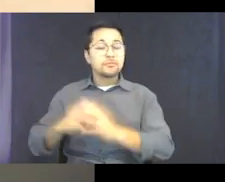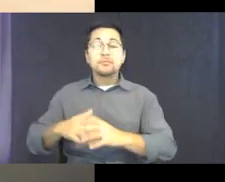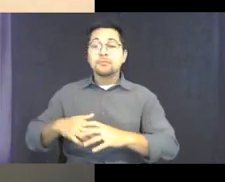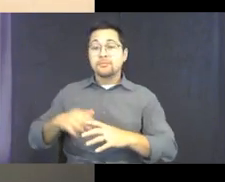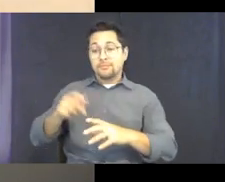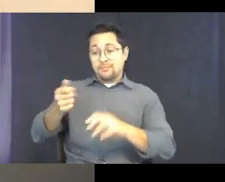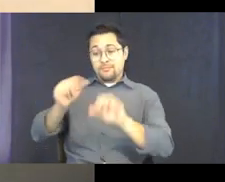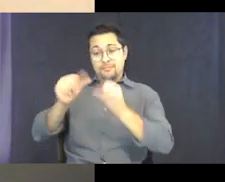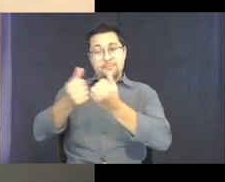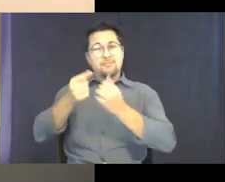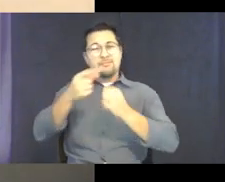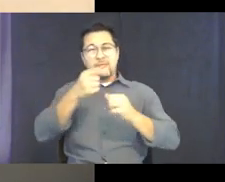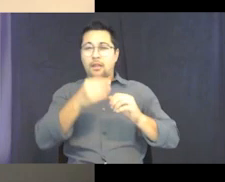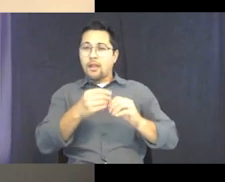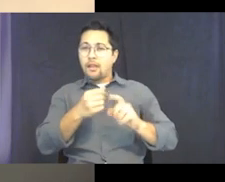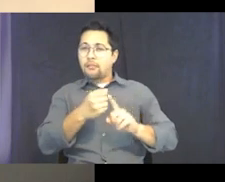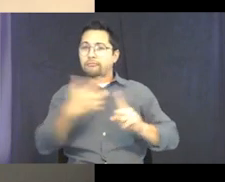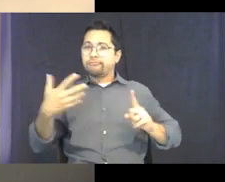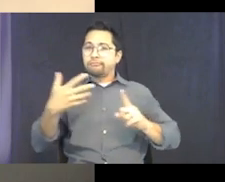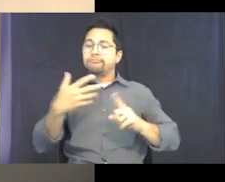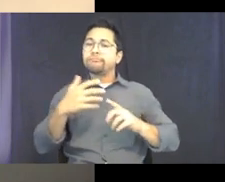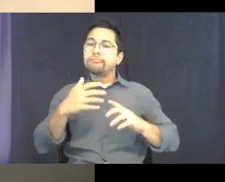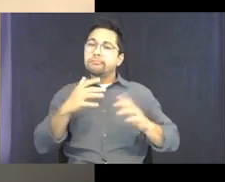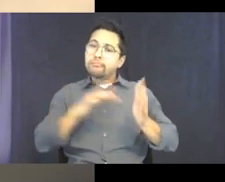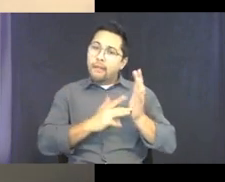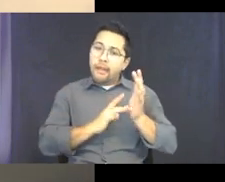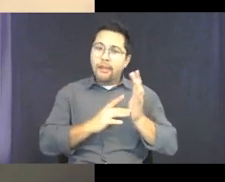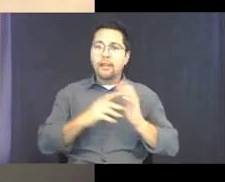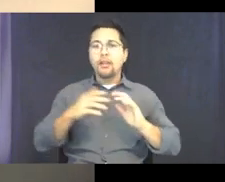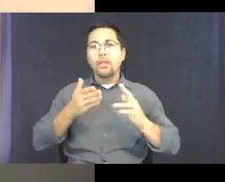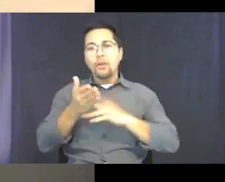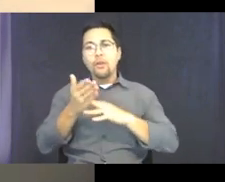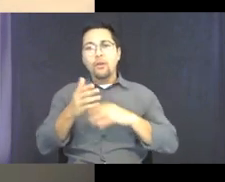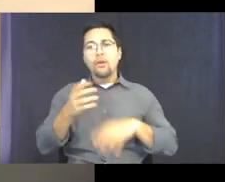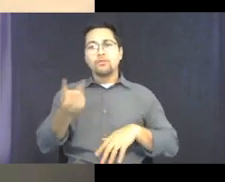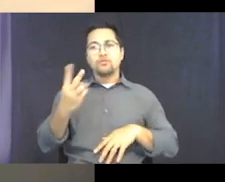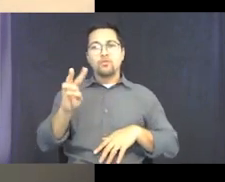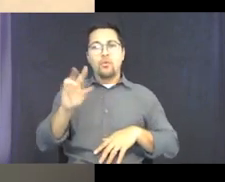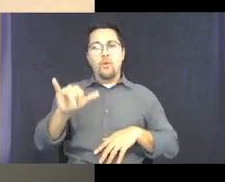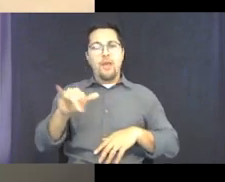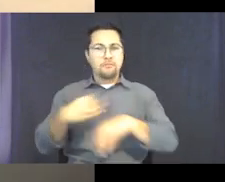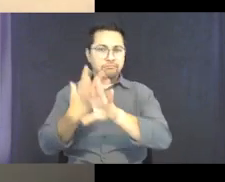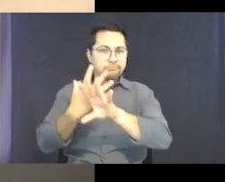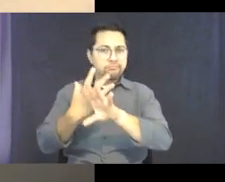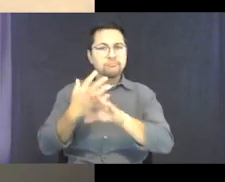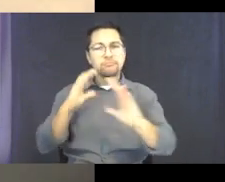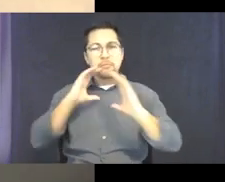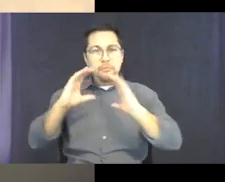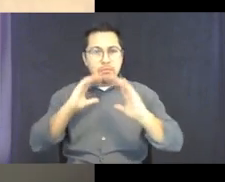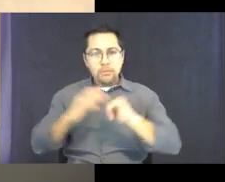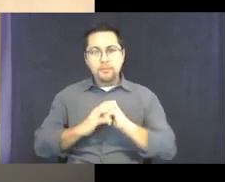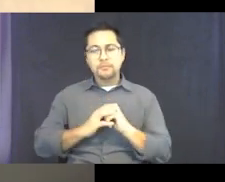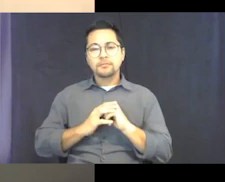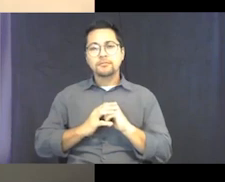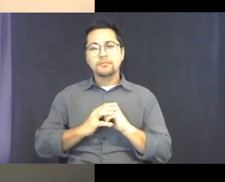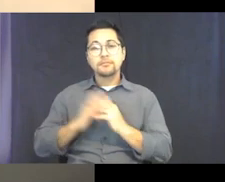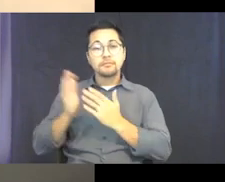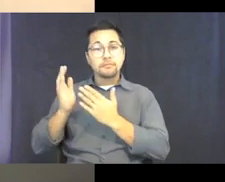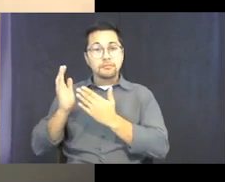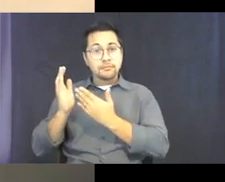The agency has expanded services provided through telemedicine via live two-way communication through the fee-for-service